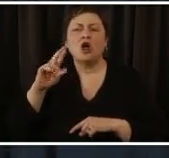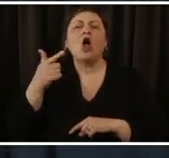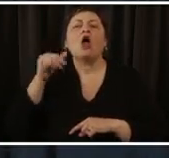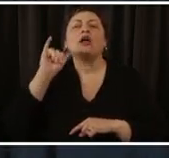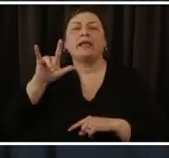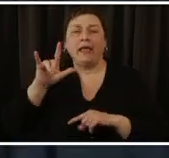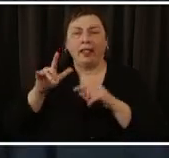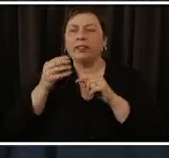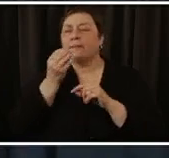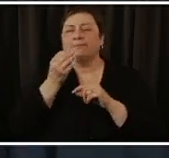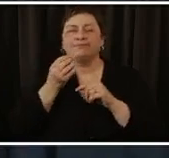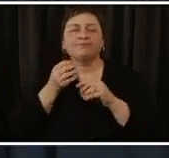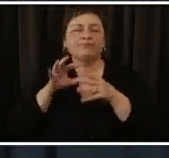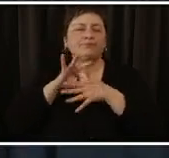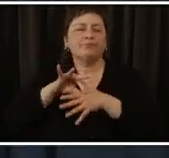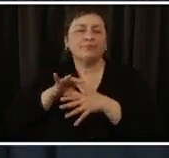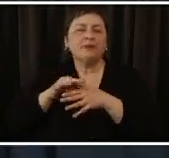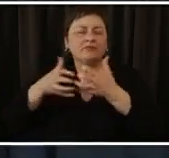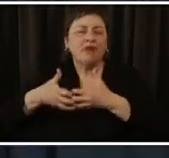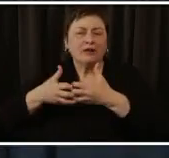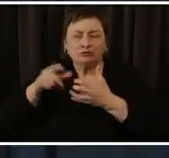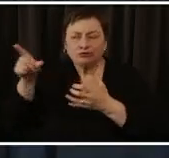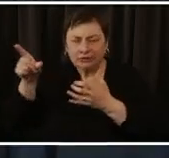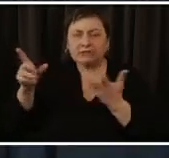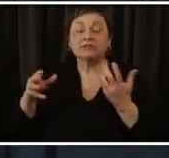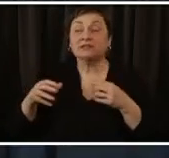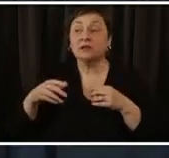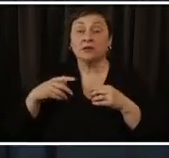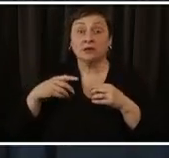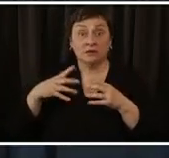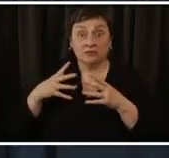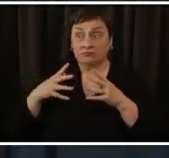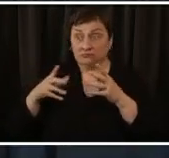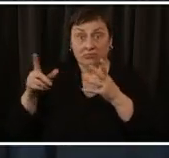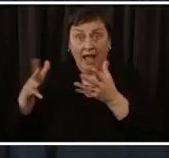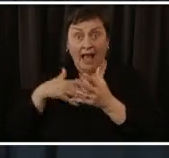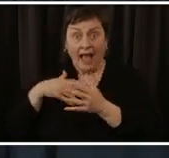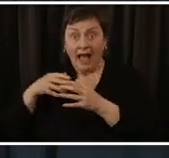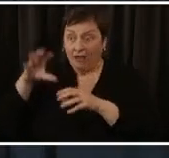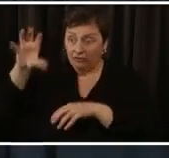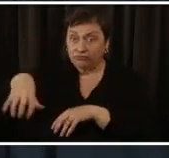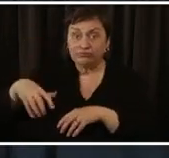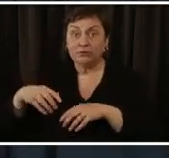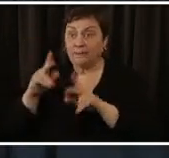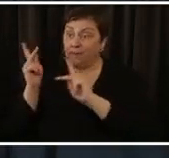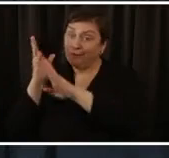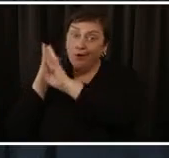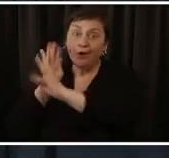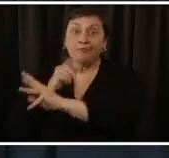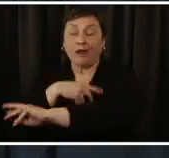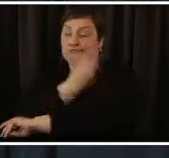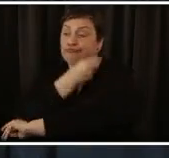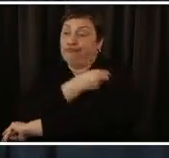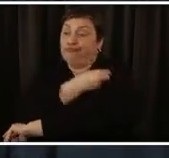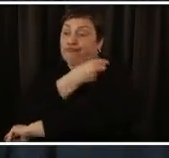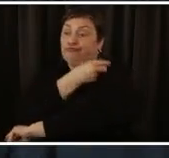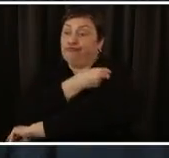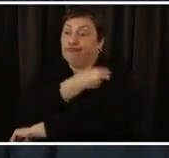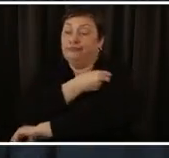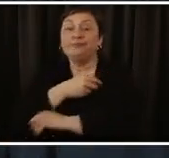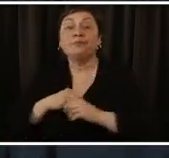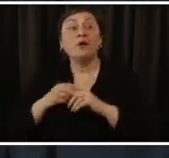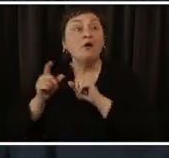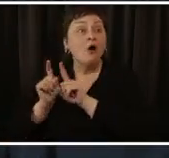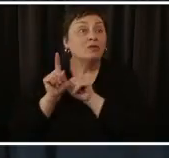80-90% people of color getting vaccinated. So it takes focus, it takes effort. We also have the 2 mobile